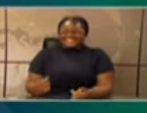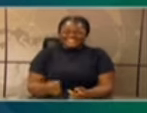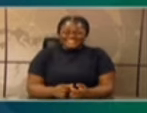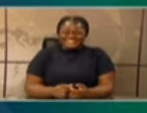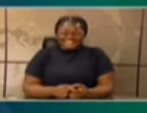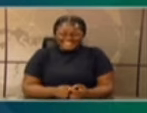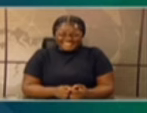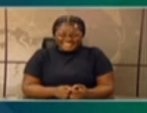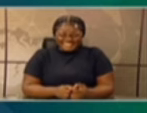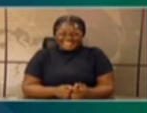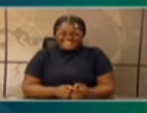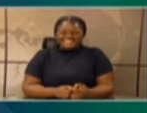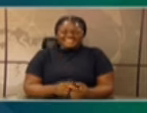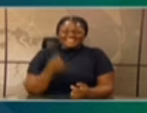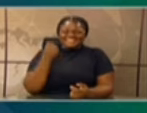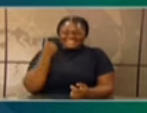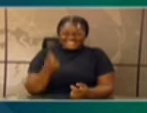am interested in that one.